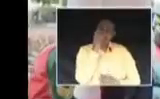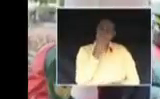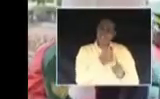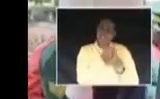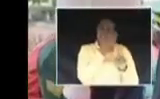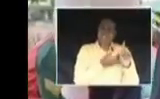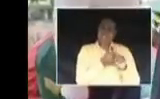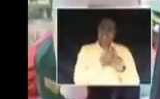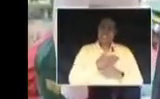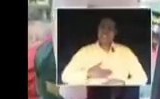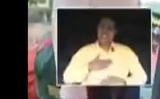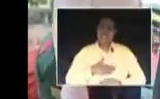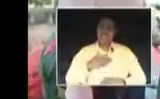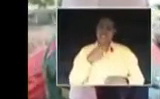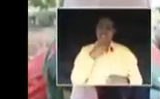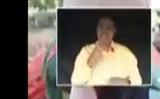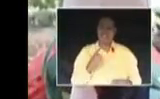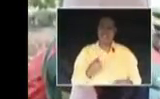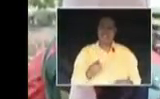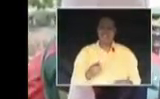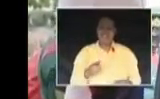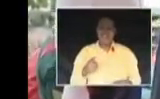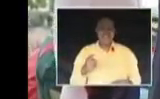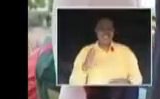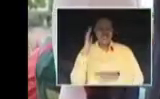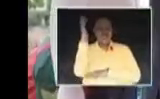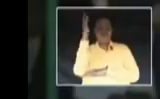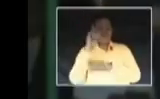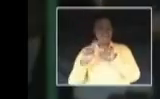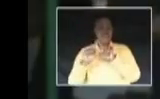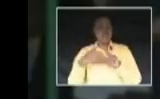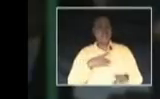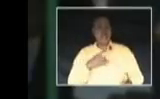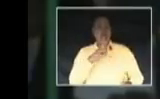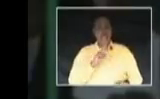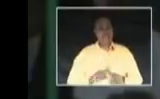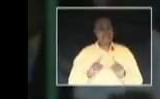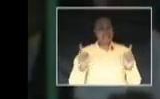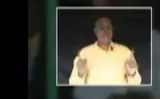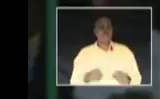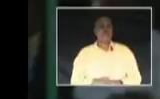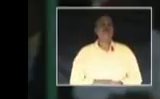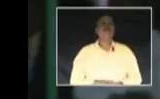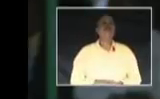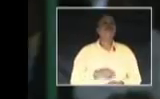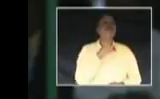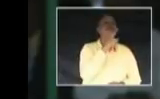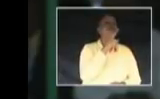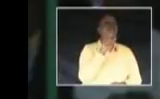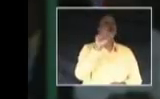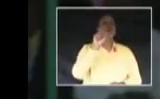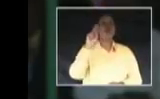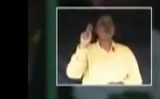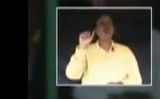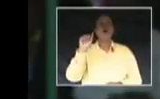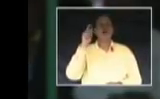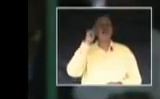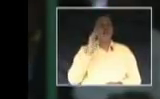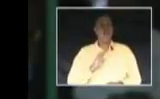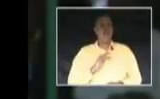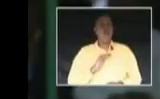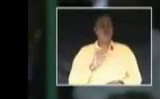he enjoys growing exotic species of Mrs. trees Lorna Allison and dogs. Myers for outstanding contribution to